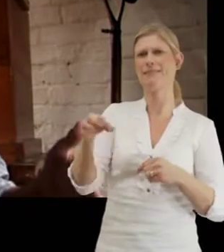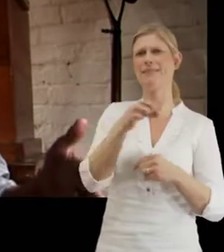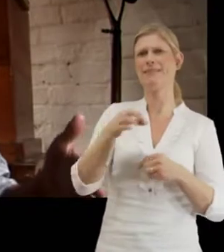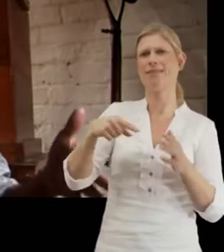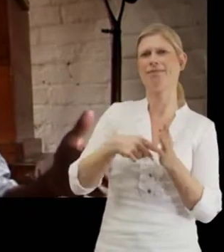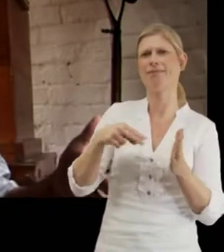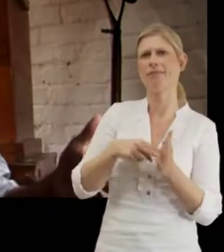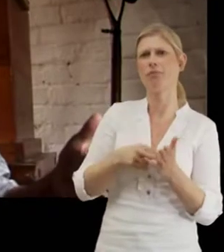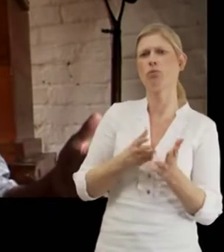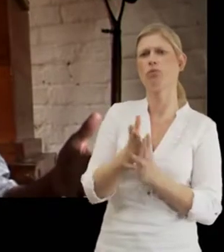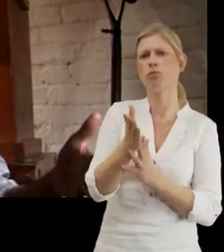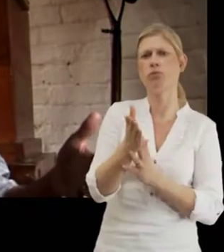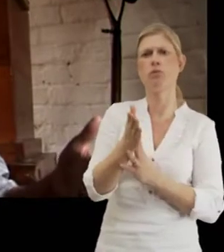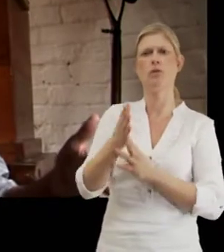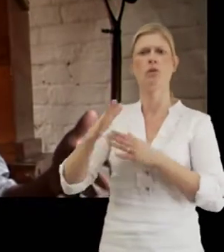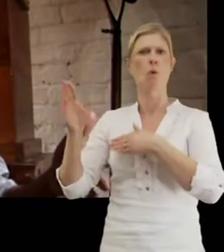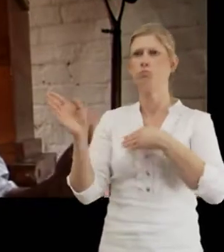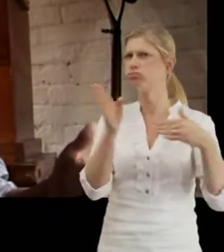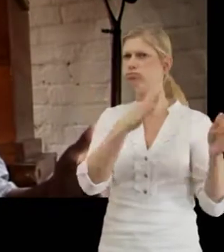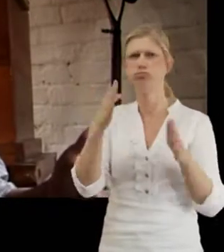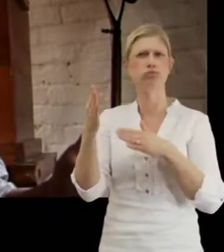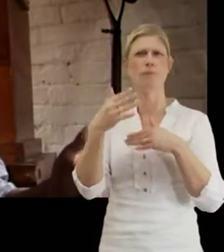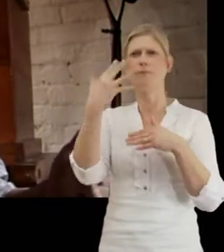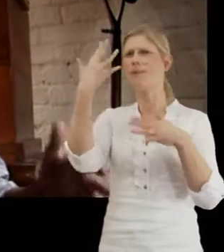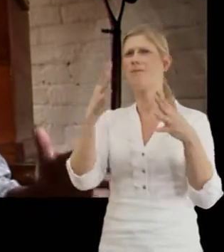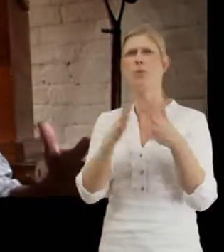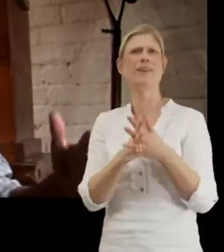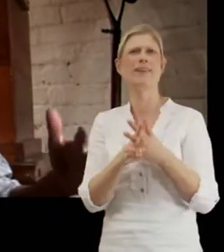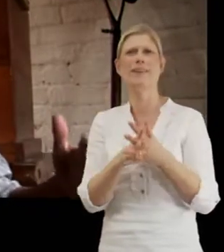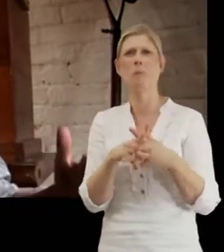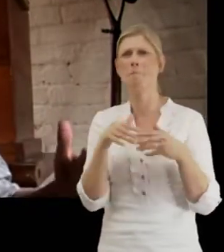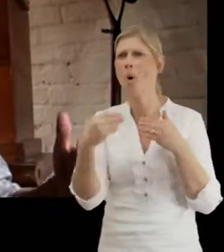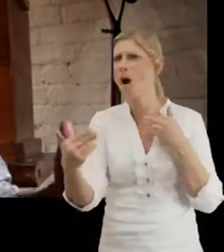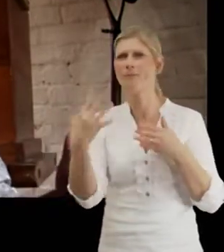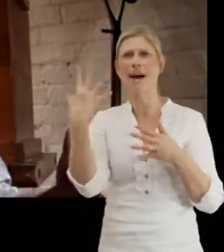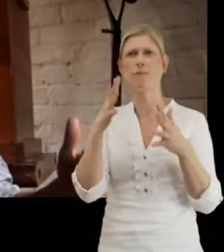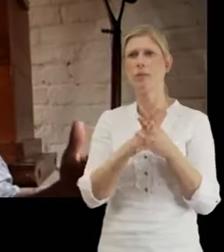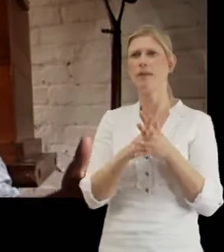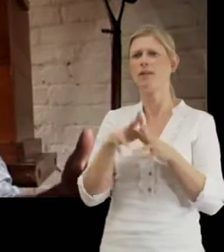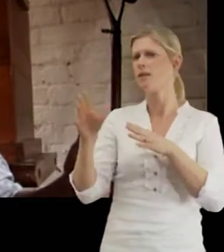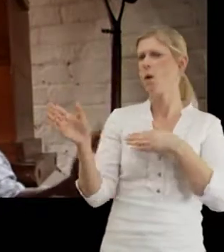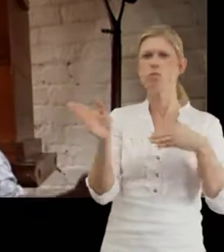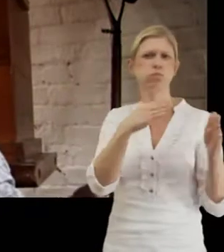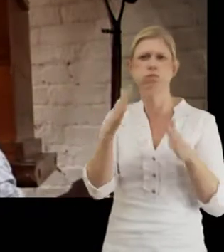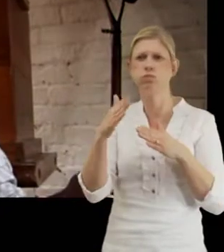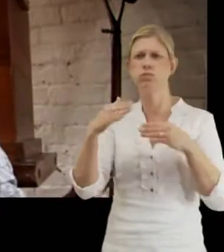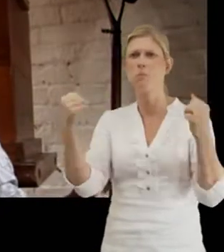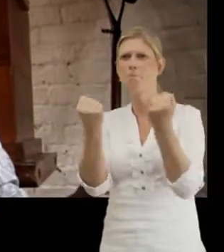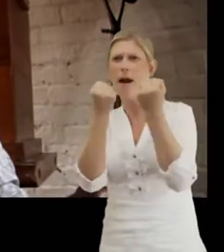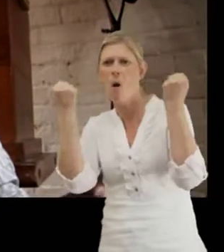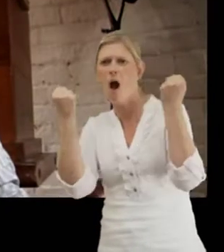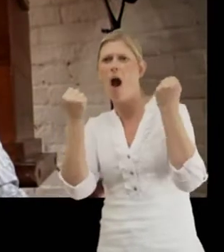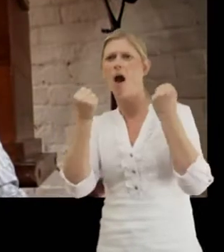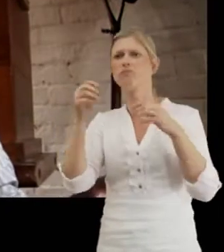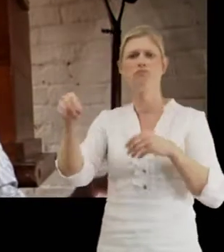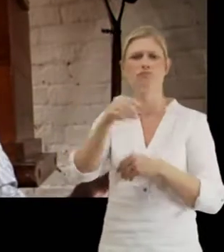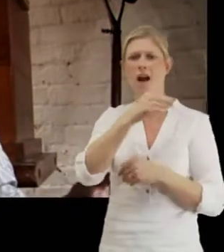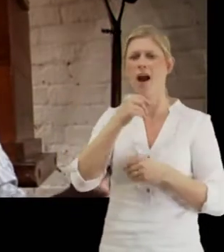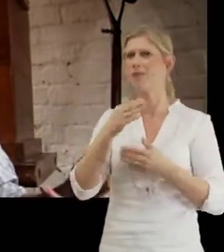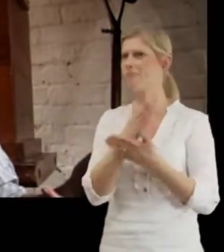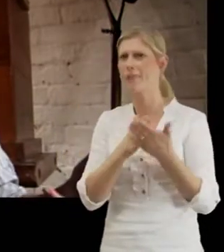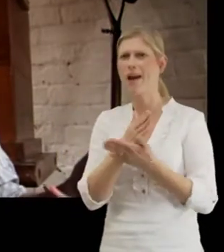Lincoln because there was no wind for 5 weeks or more. No wind, no power, no flour, no bread, empty